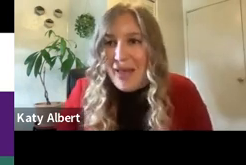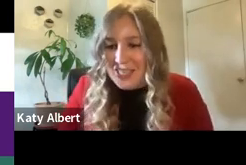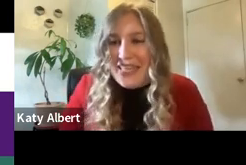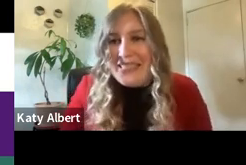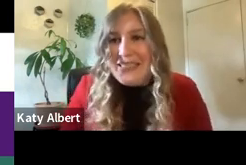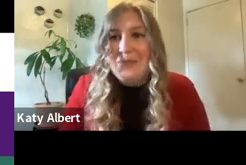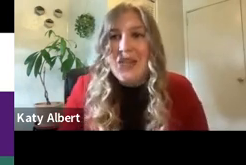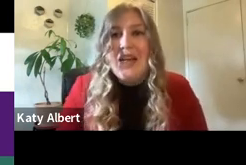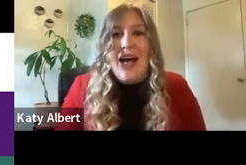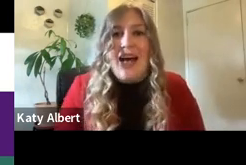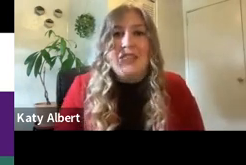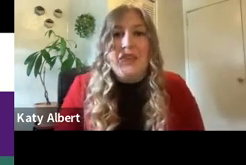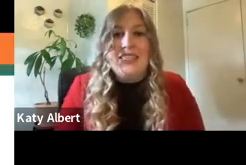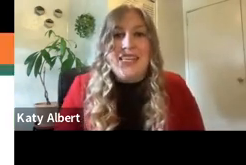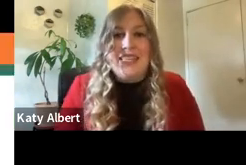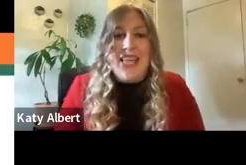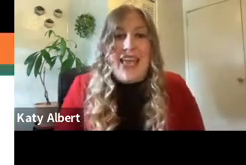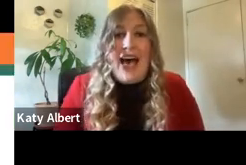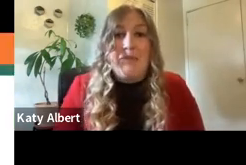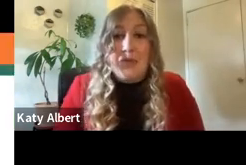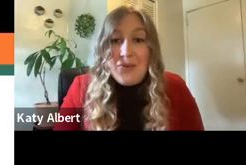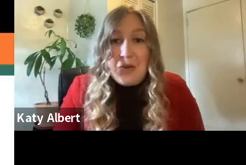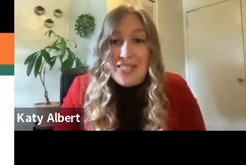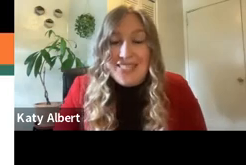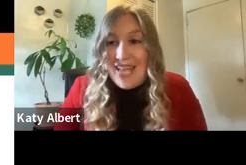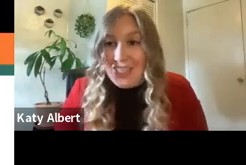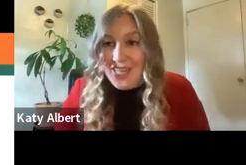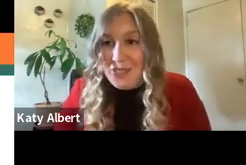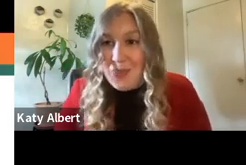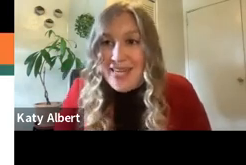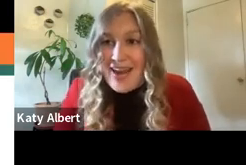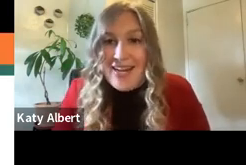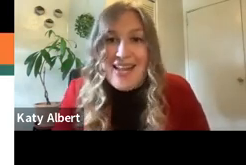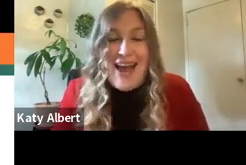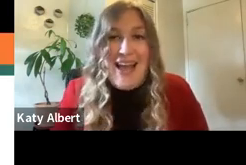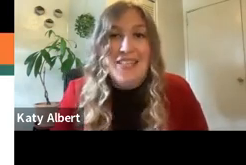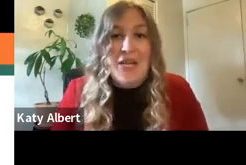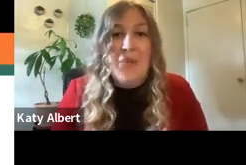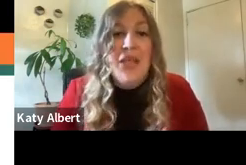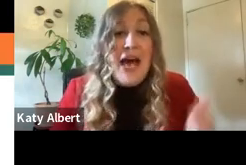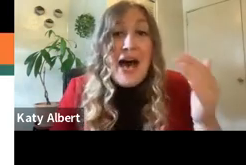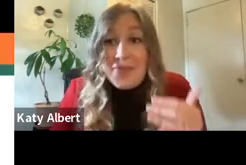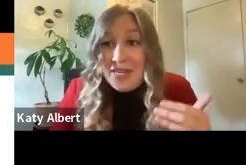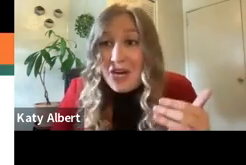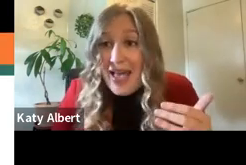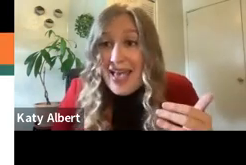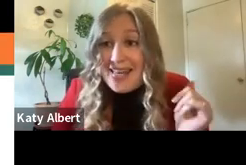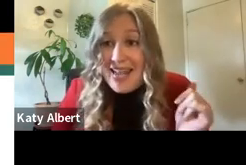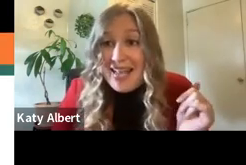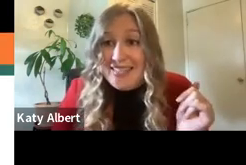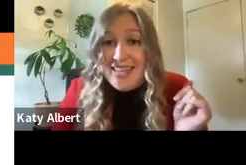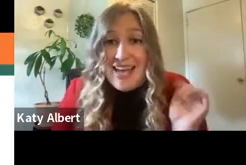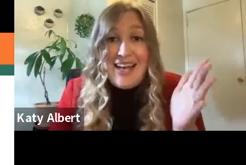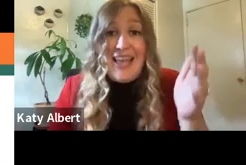communications specialist. So this is a pre-recorded session between Erin and I. So I'm going to go